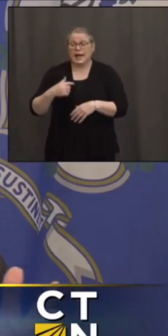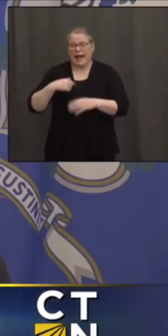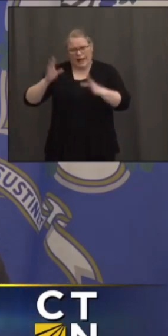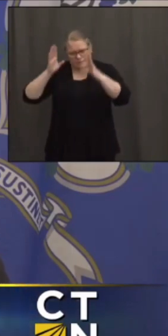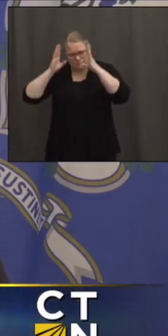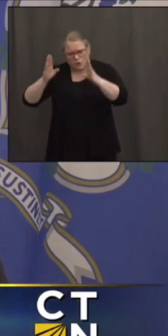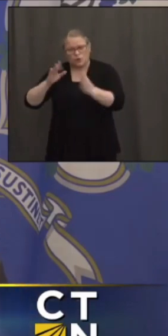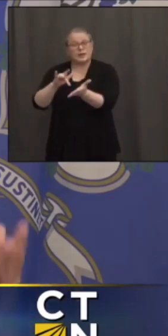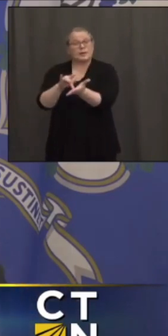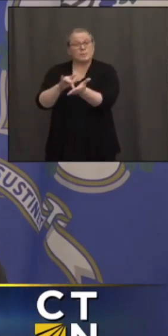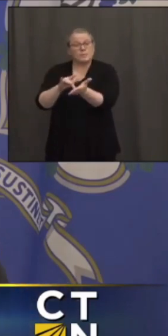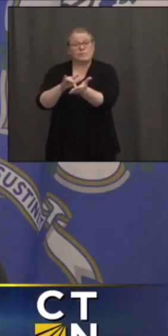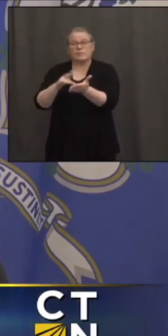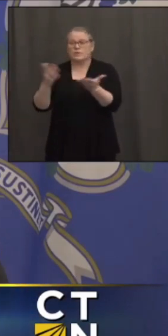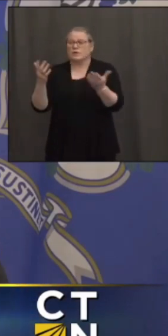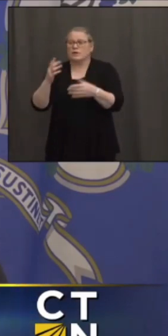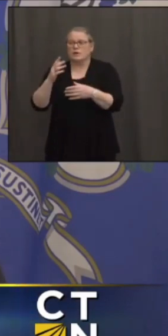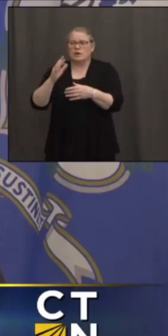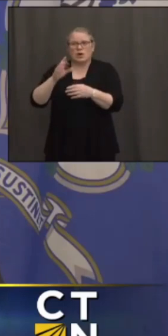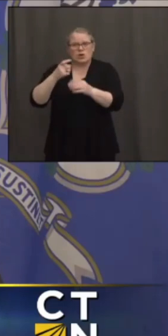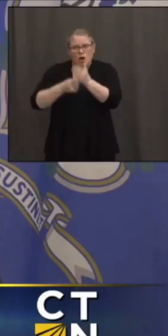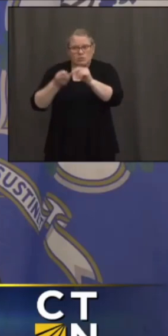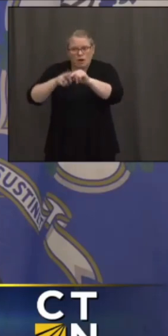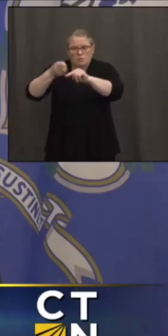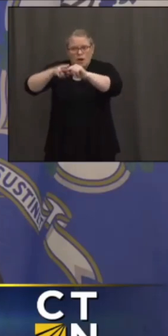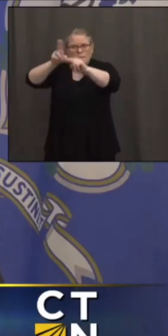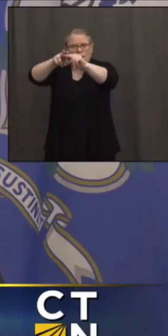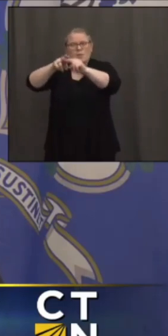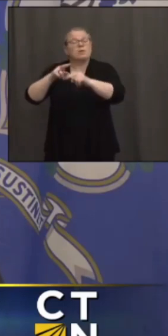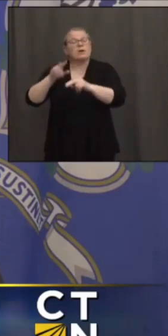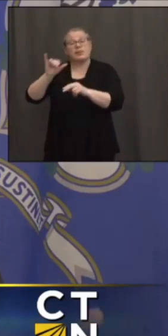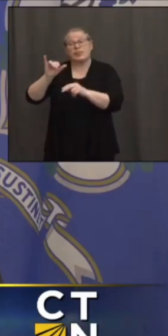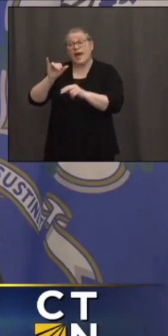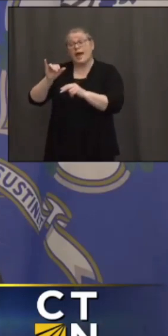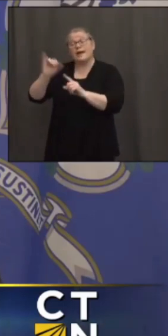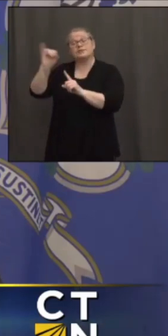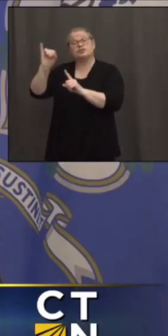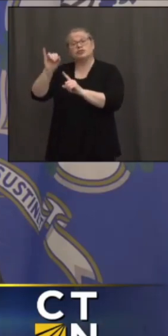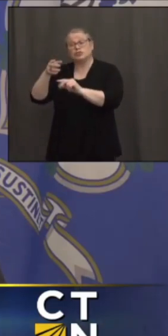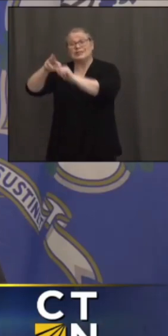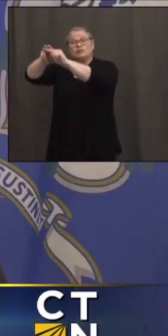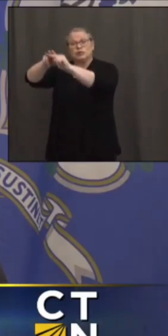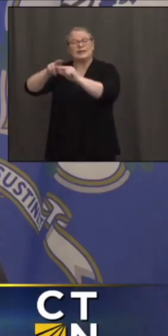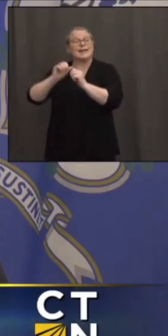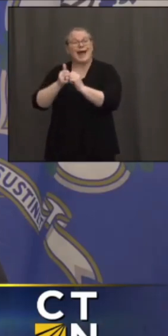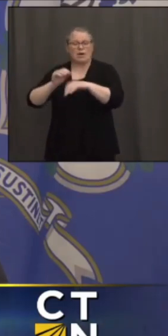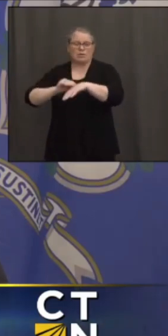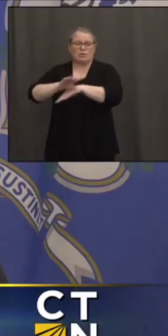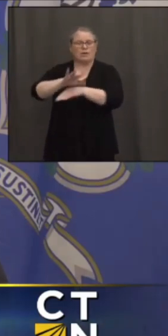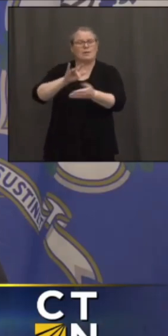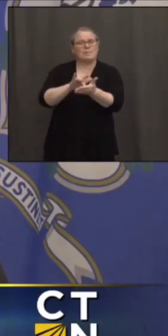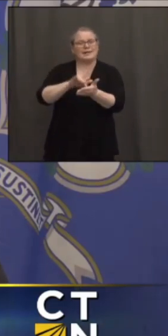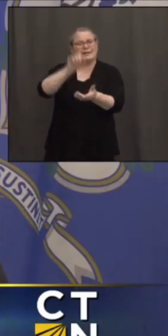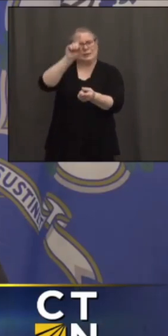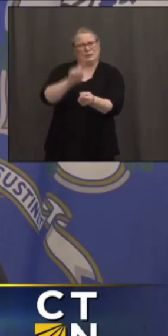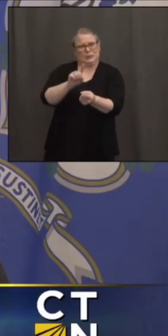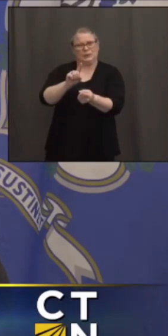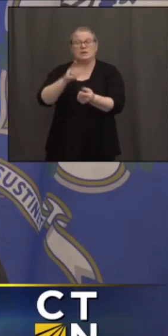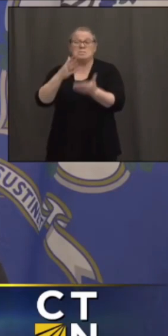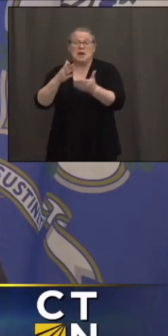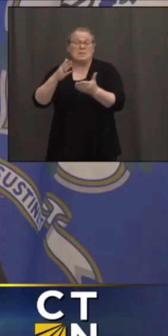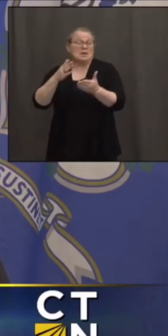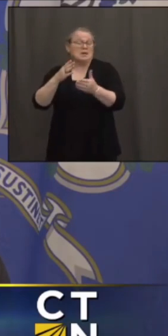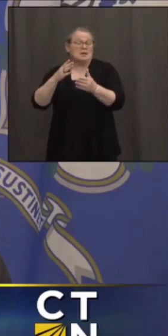of pharmaceuticals, drugs, as a way to slow that rate of increase, and doing that in association with